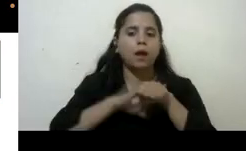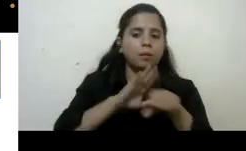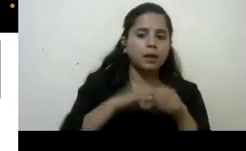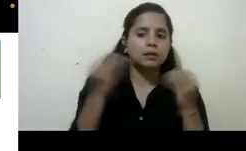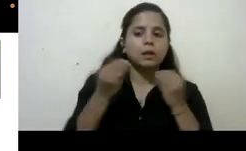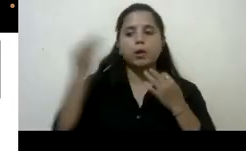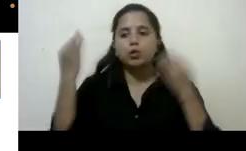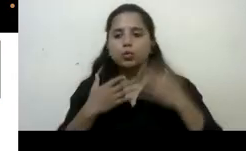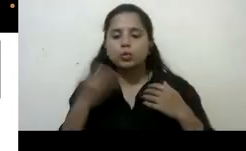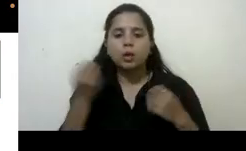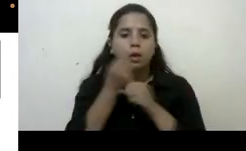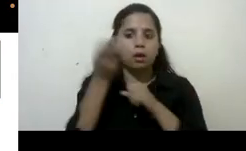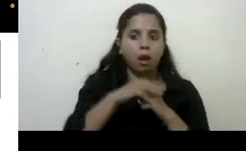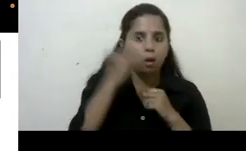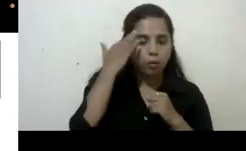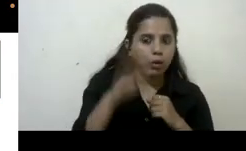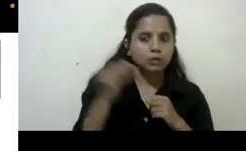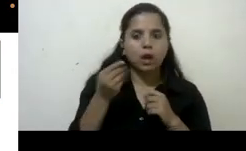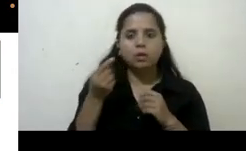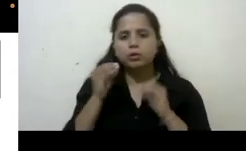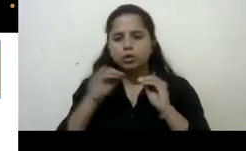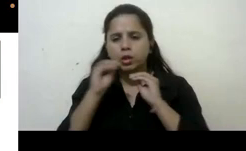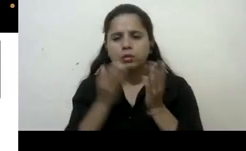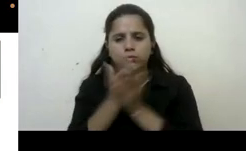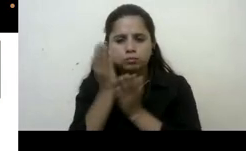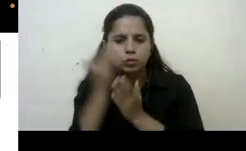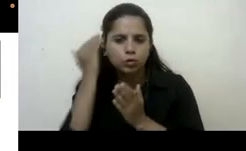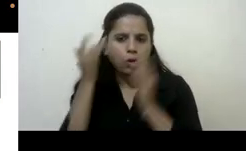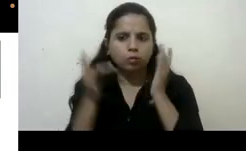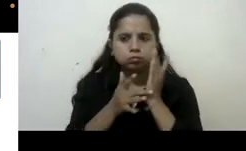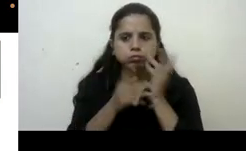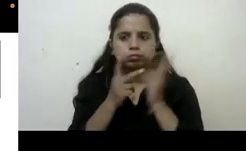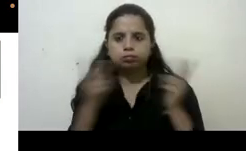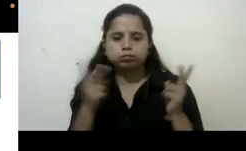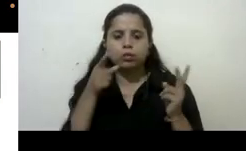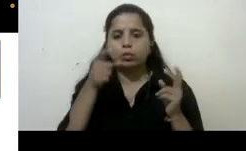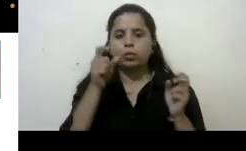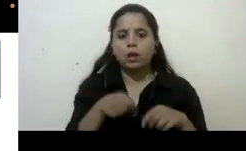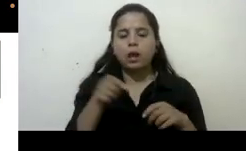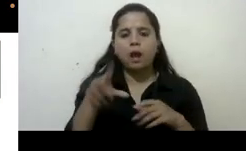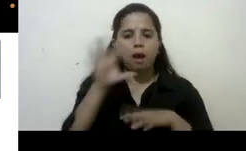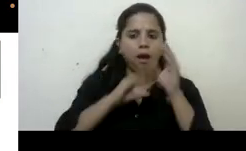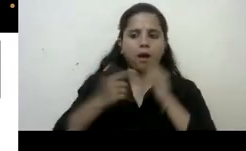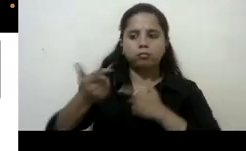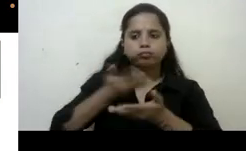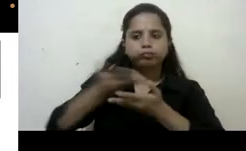in grammar, some is expert in teaching strategies or technologies, and you can learn from each other and one